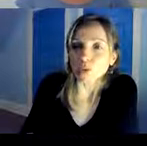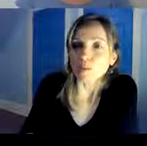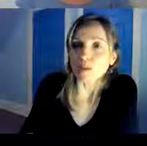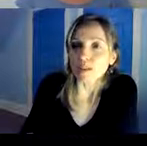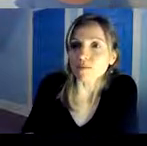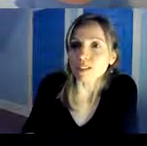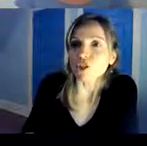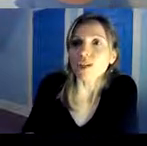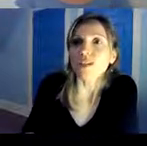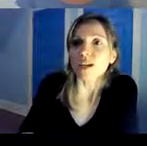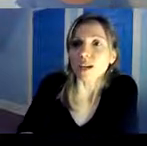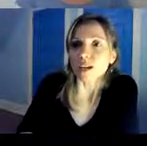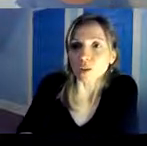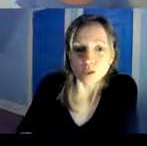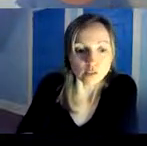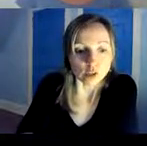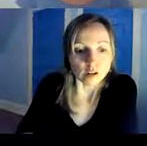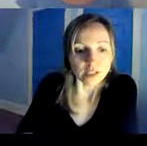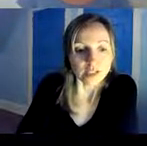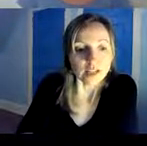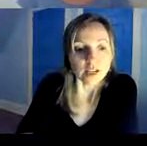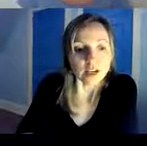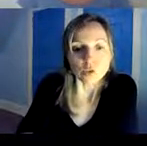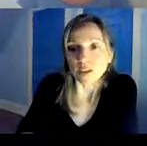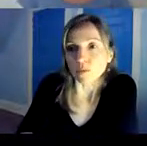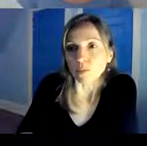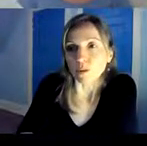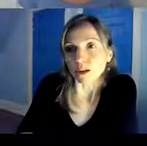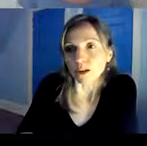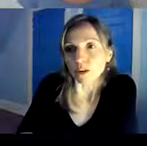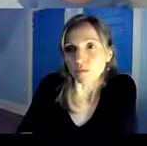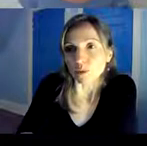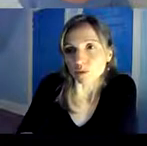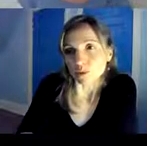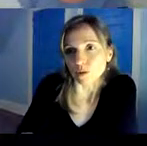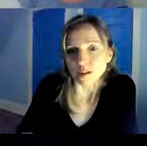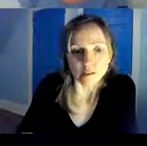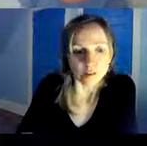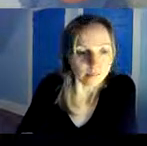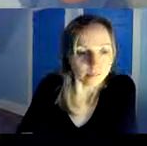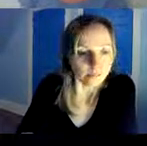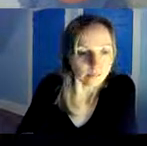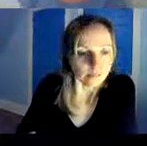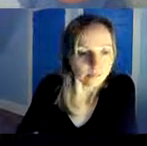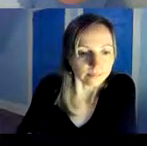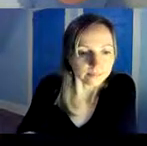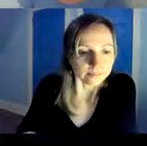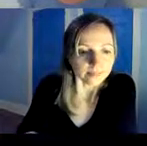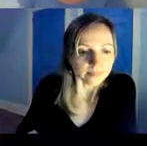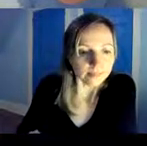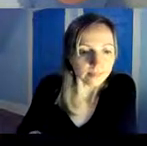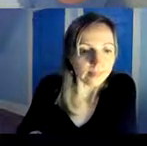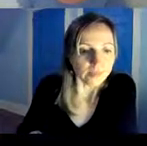in between where the infestation is and the rest of your garden is. And you can even put a barrier of one sort or another.